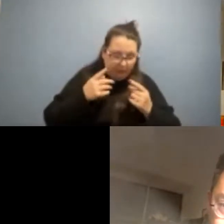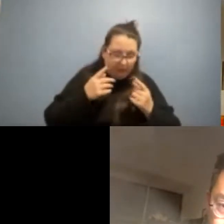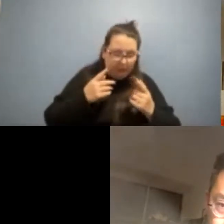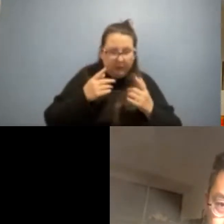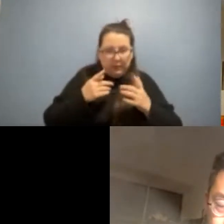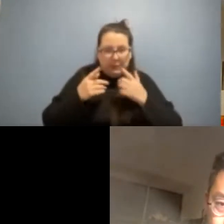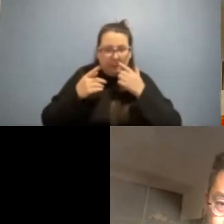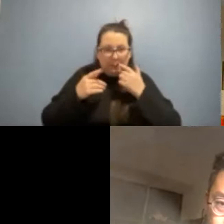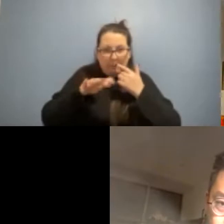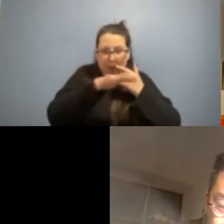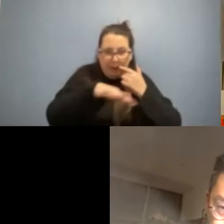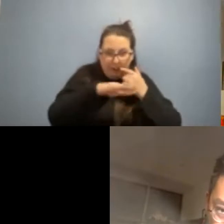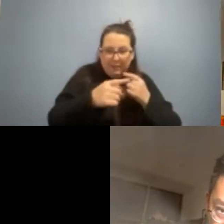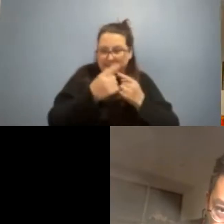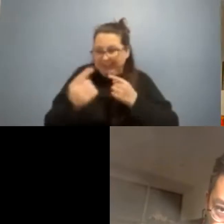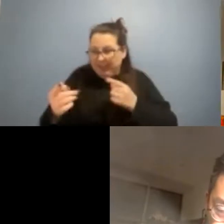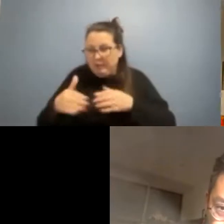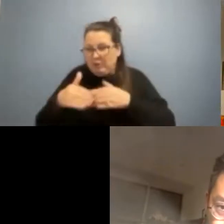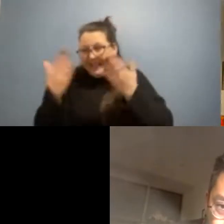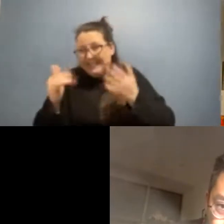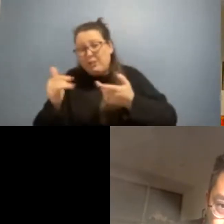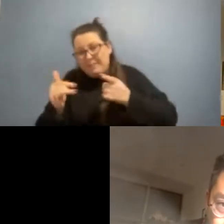a little while for our teams to get to people.